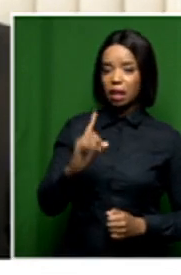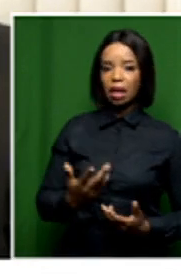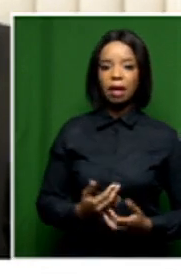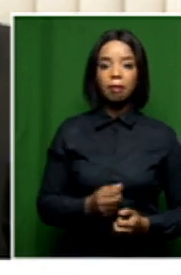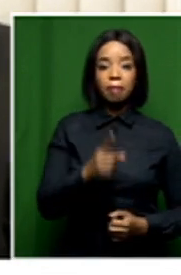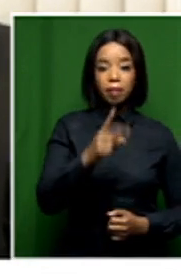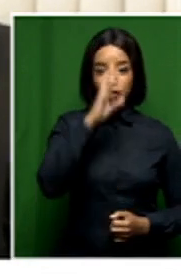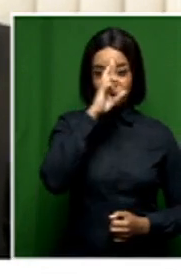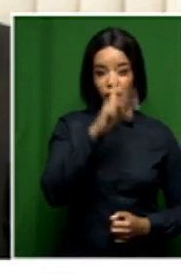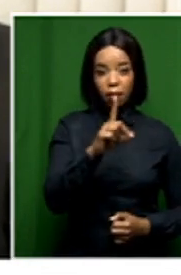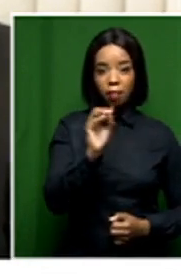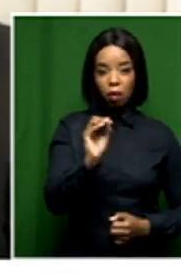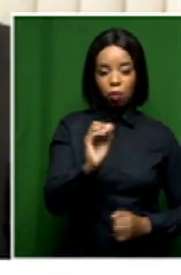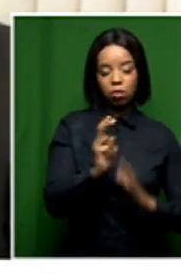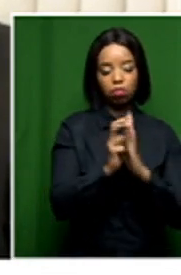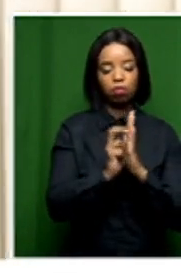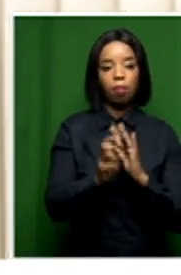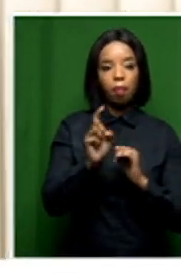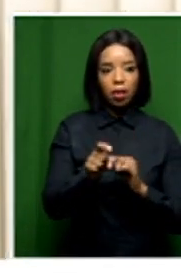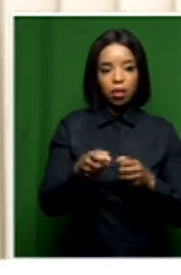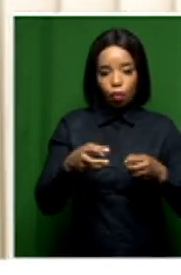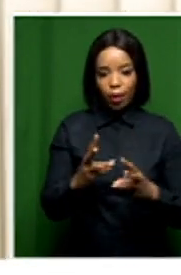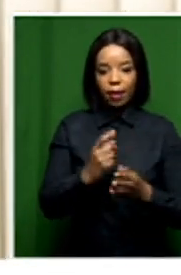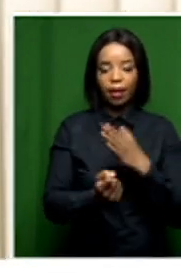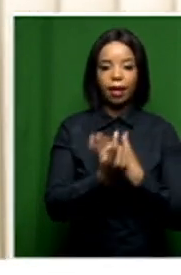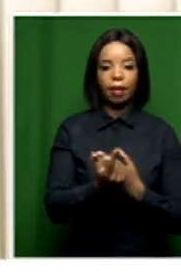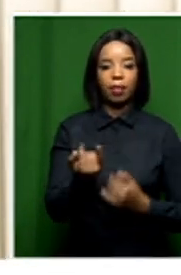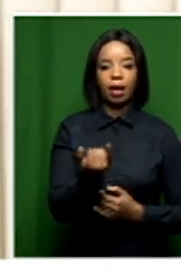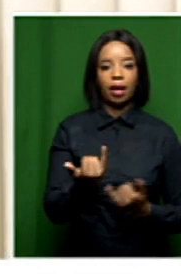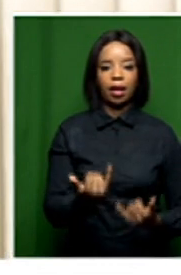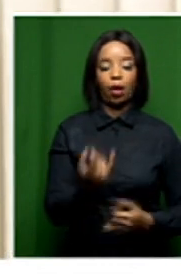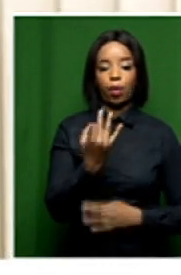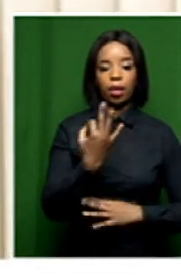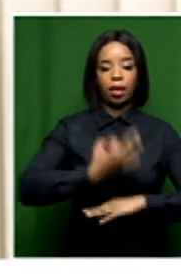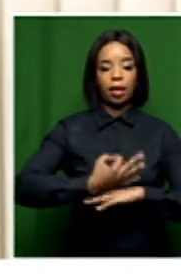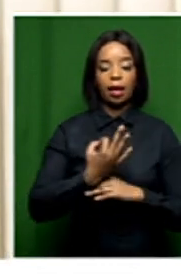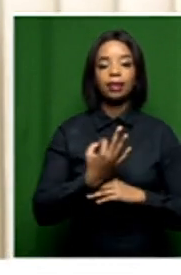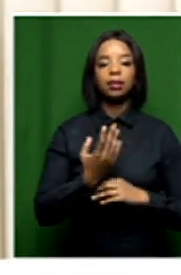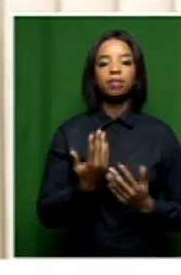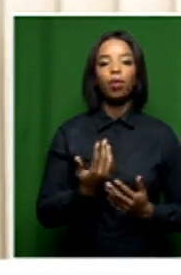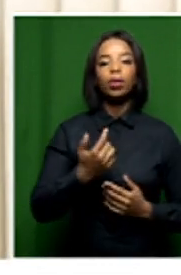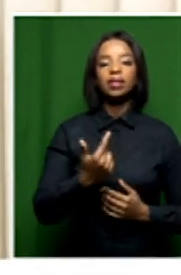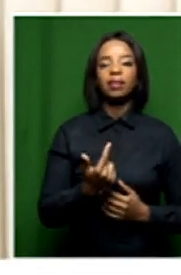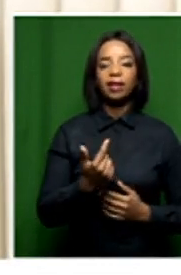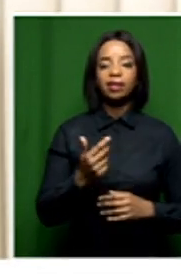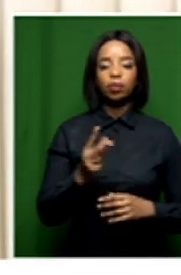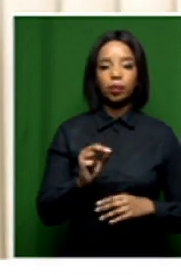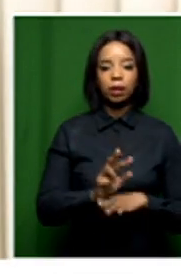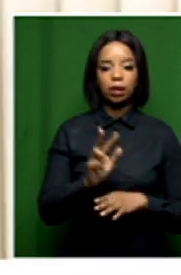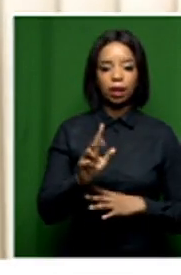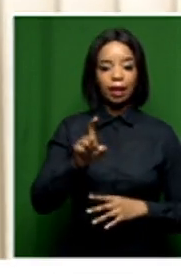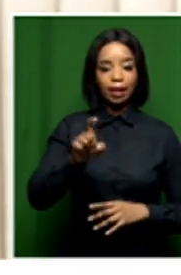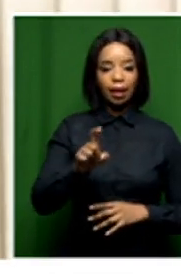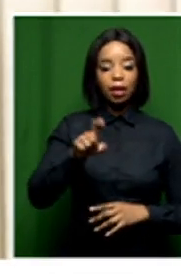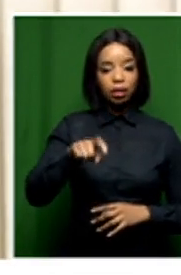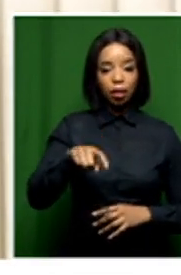commissions are supposed to happen. In this case, there's Notice 397 of 2018, I think, which stipulates the rules in which the commission is supposed to